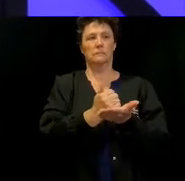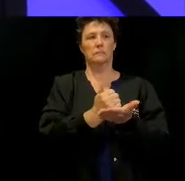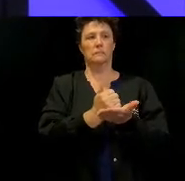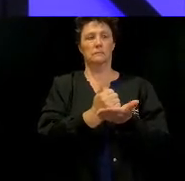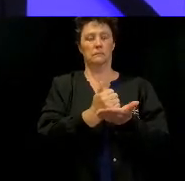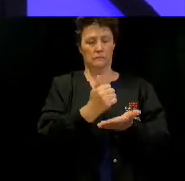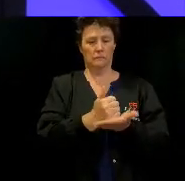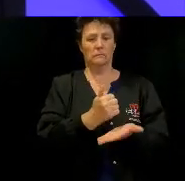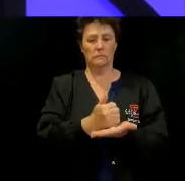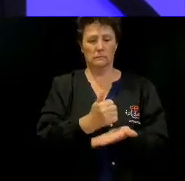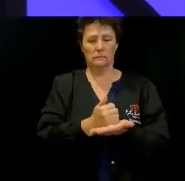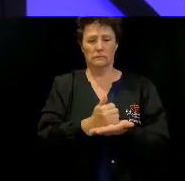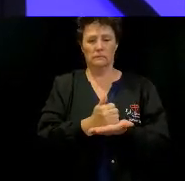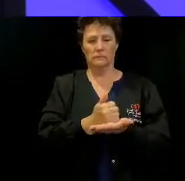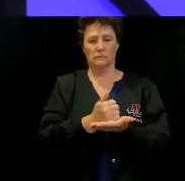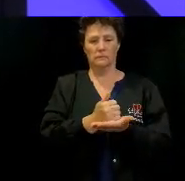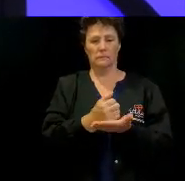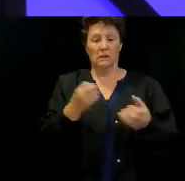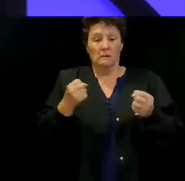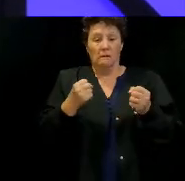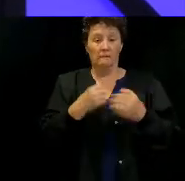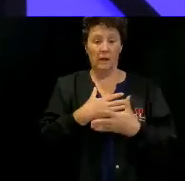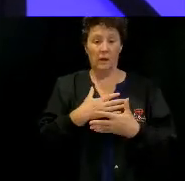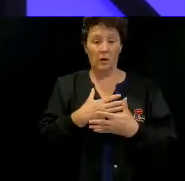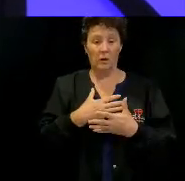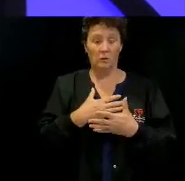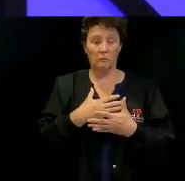Amen. So fear